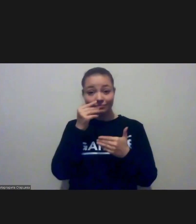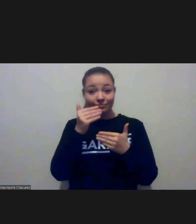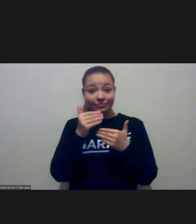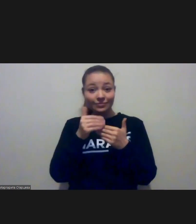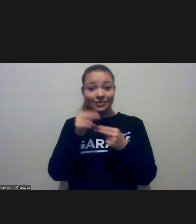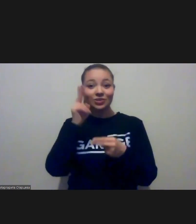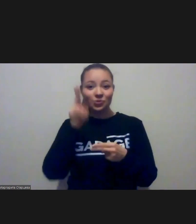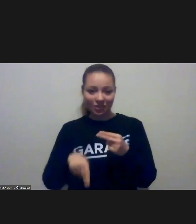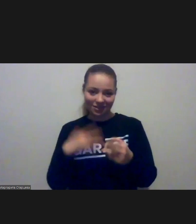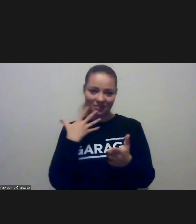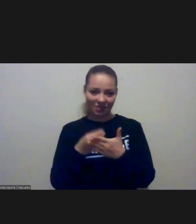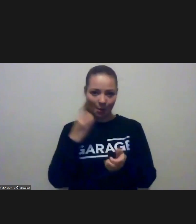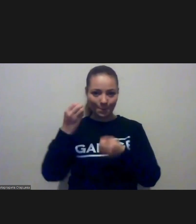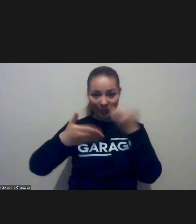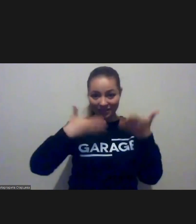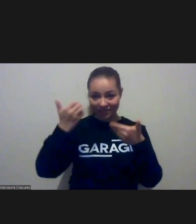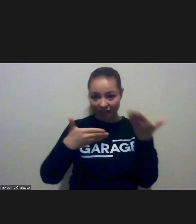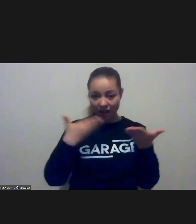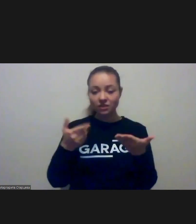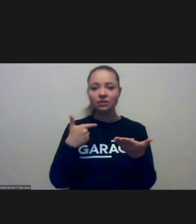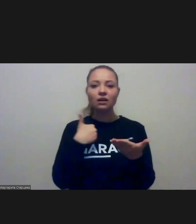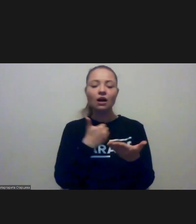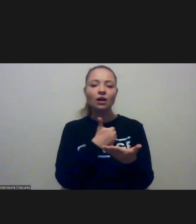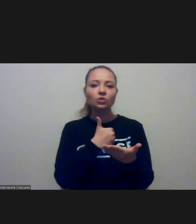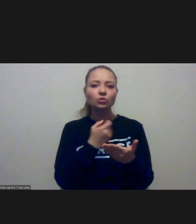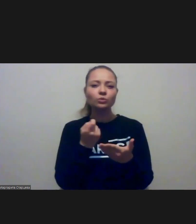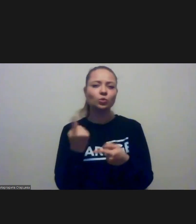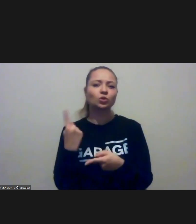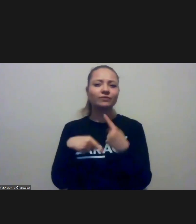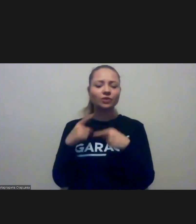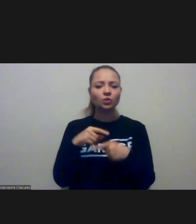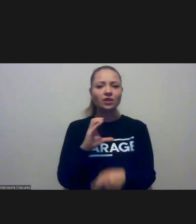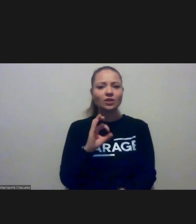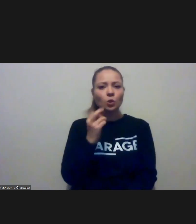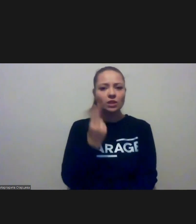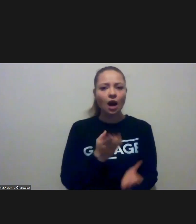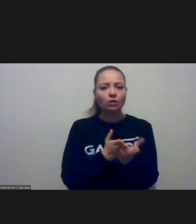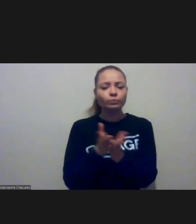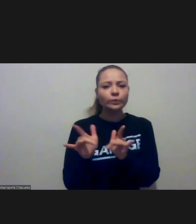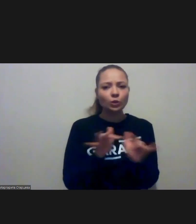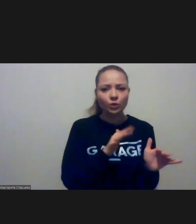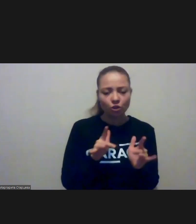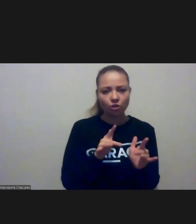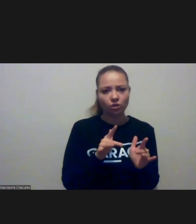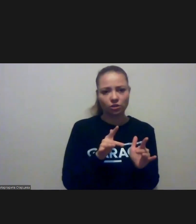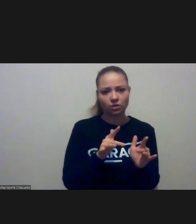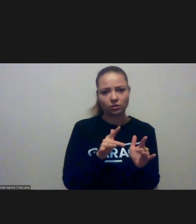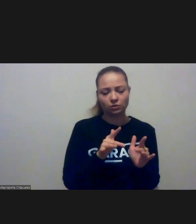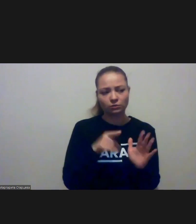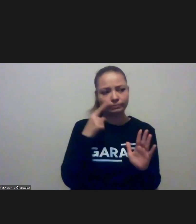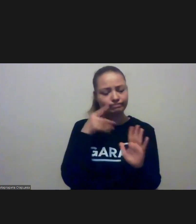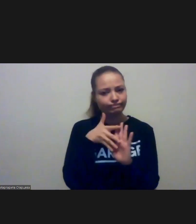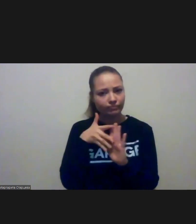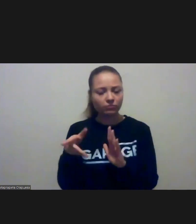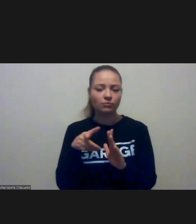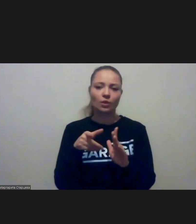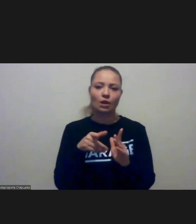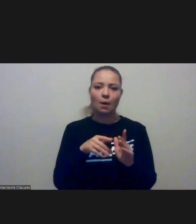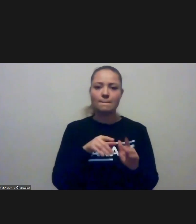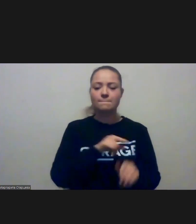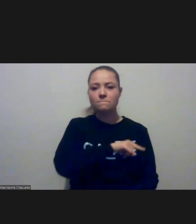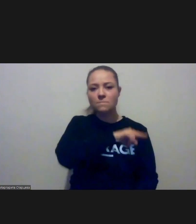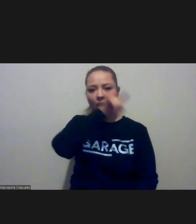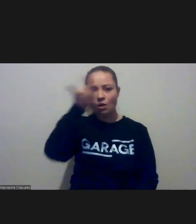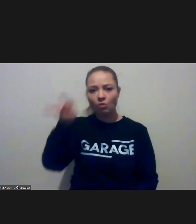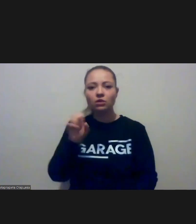about a social and political dimension of what it means to fly and how we could fly together with this planet Earth that